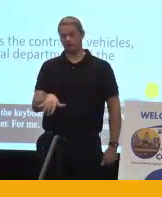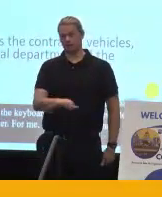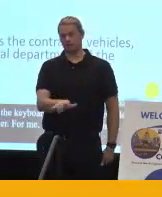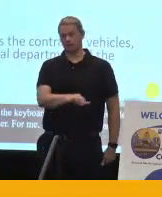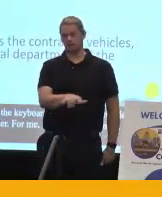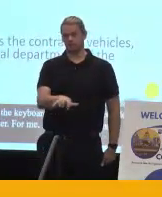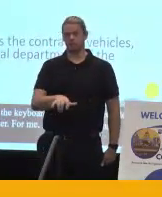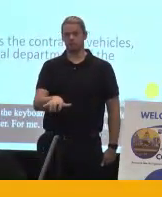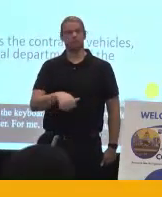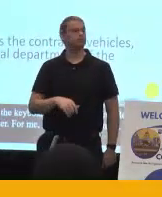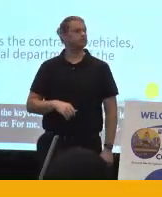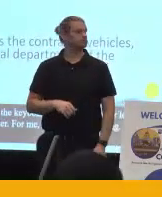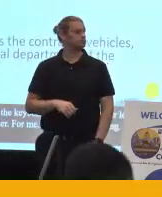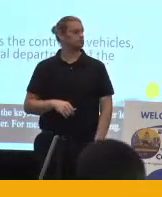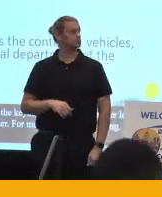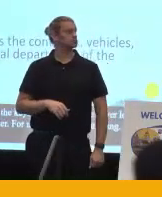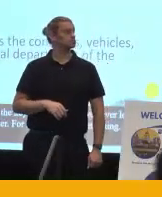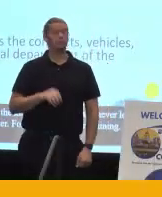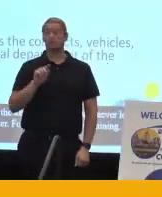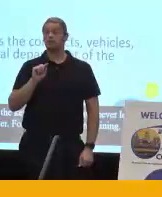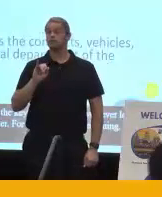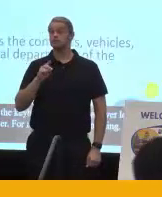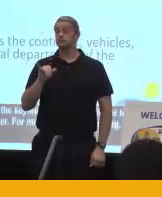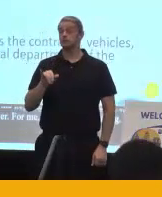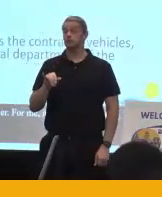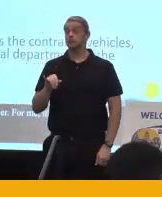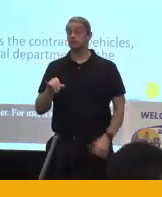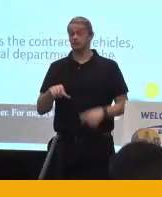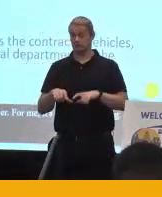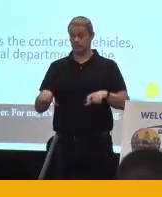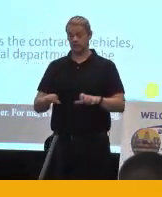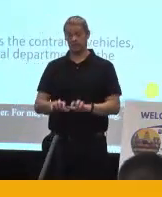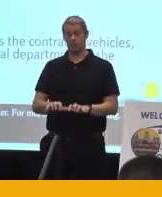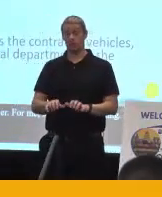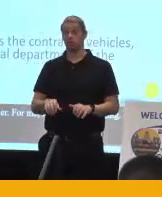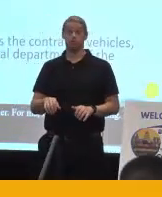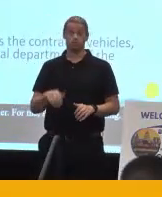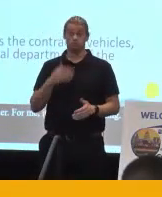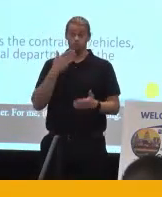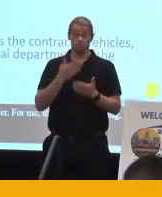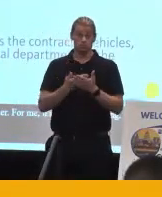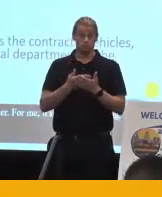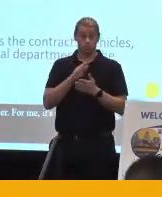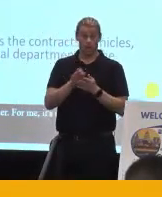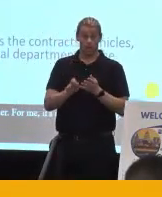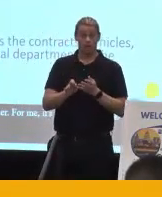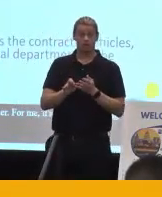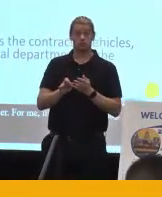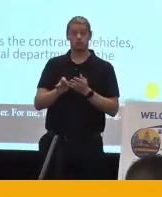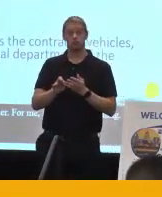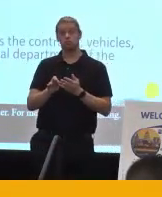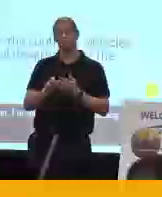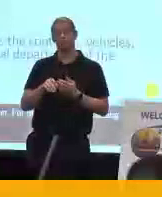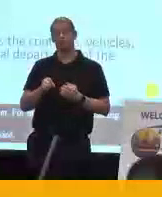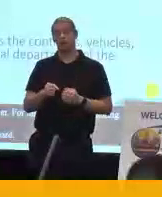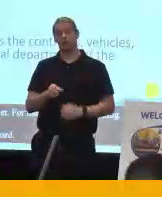to Jackie's point, that the Tippy keyboard is it's a great one-handed keyboard. You can, again, it's got some nice flexibility. You can switch